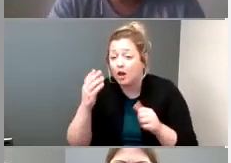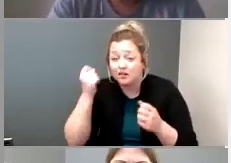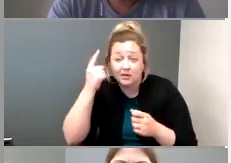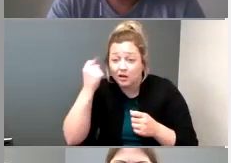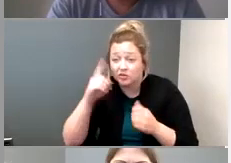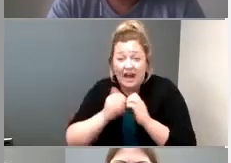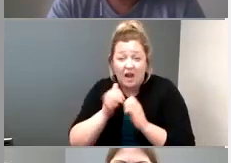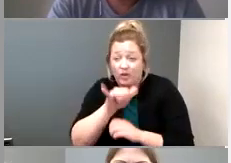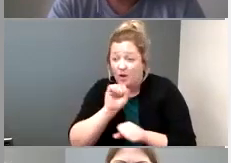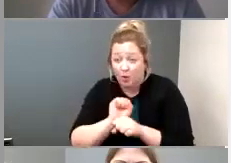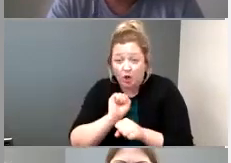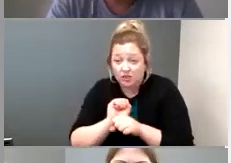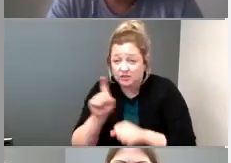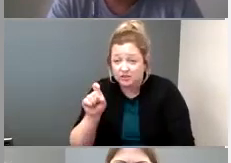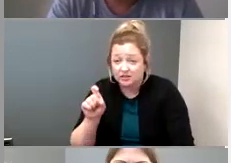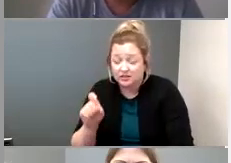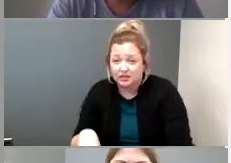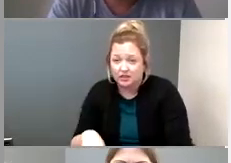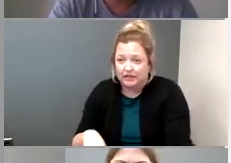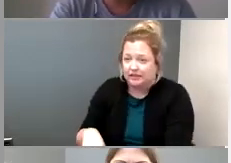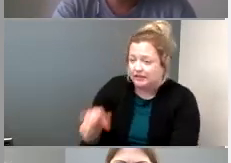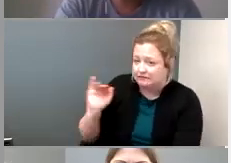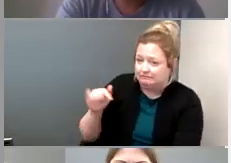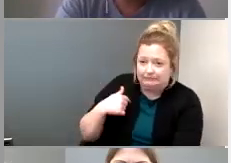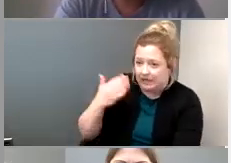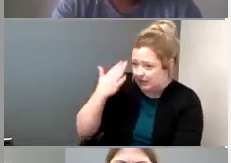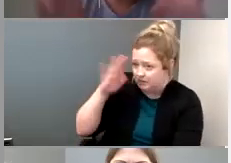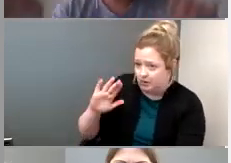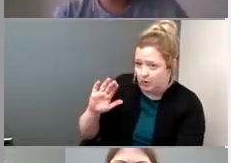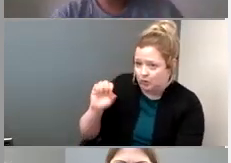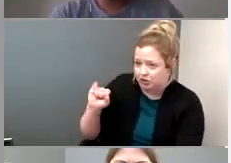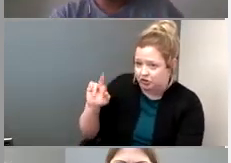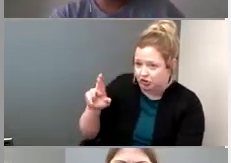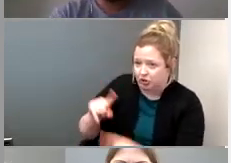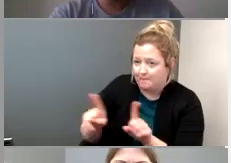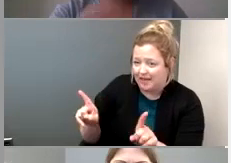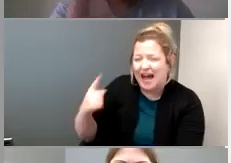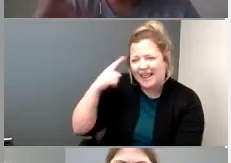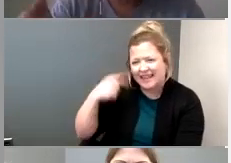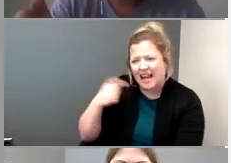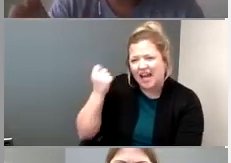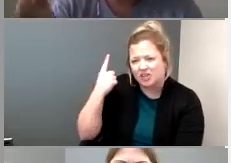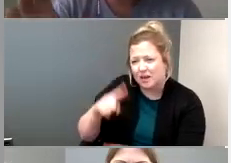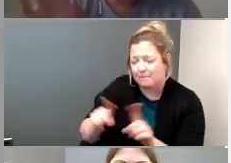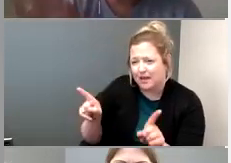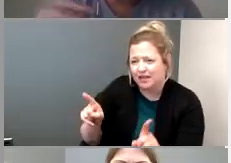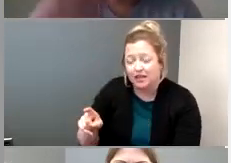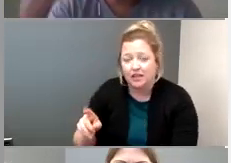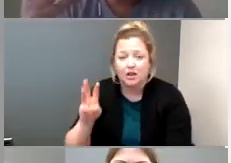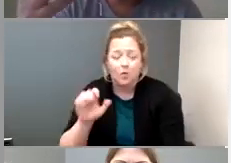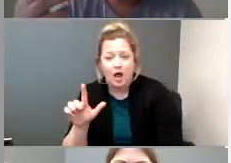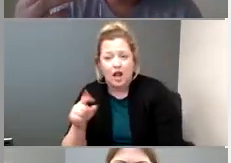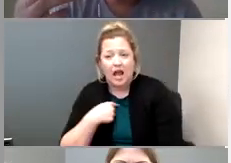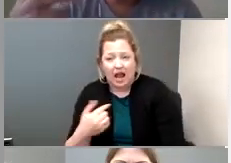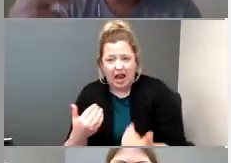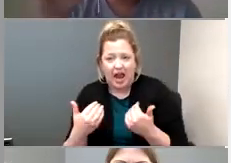Or I do not, sir. Like, but okay. I think I understand it, but I don't know. I have a review about it, but I was